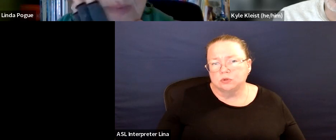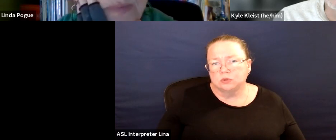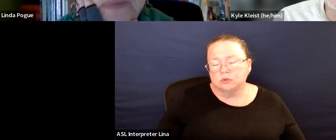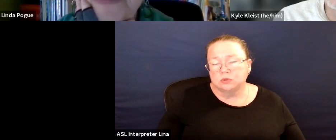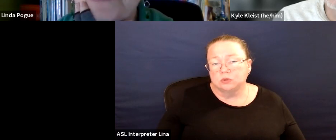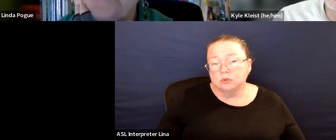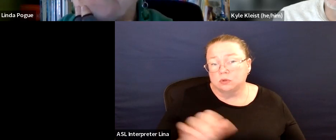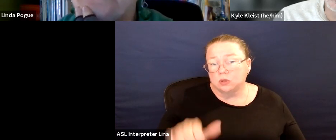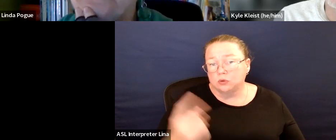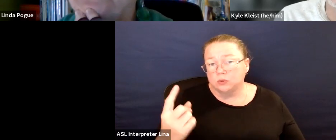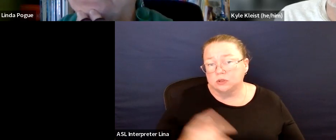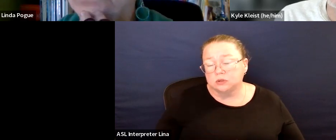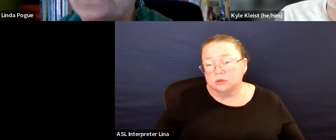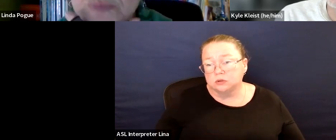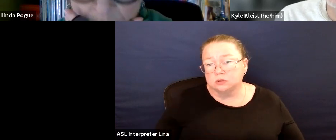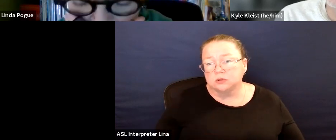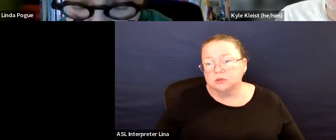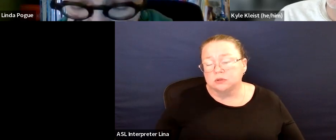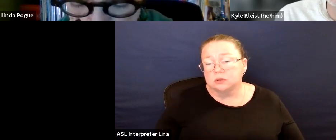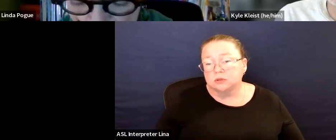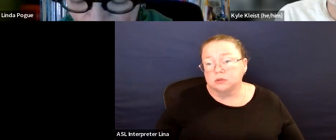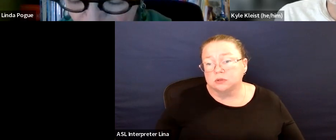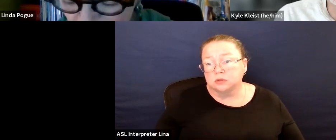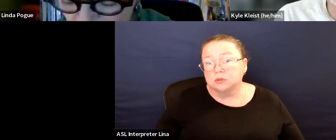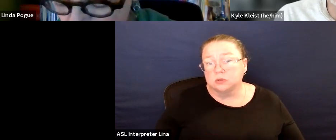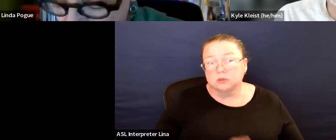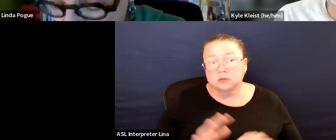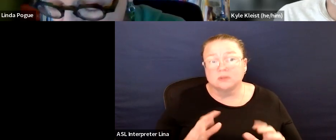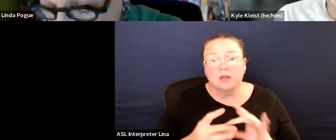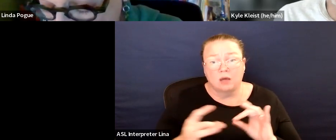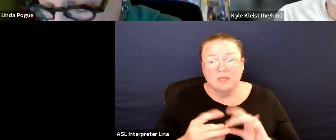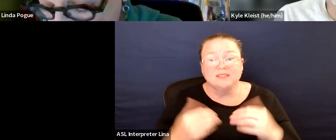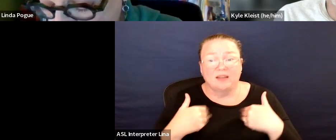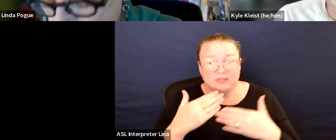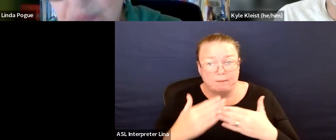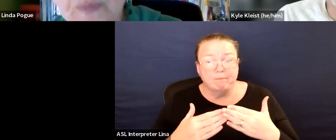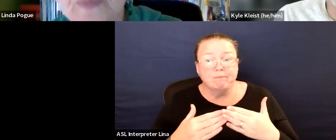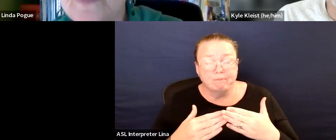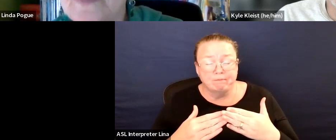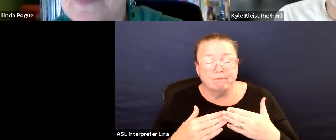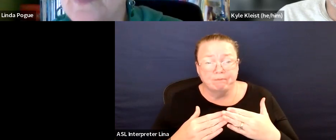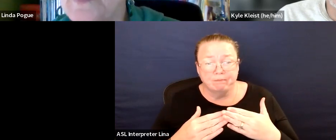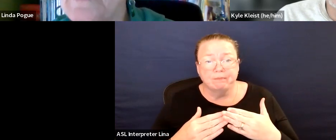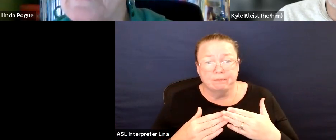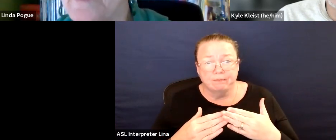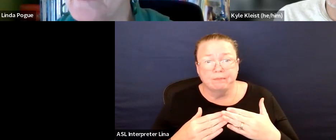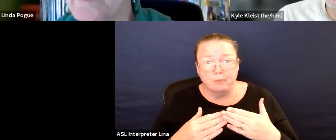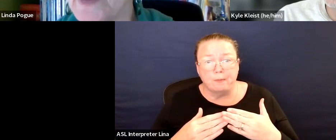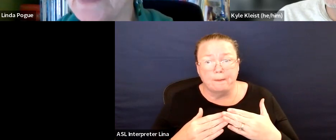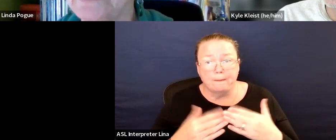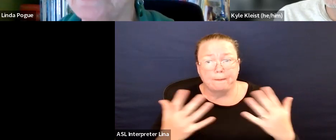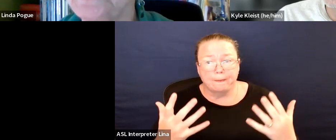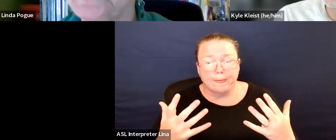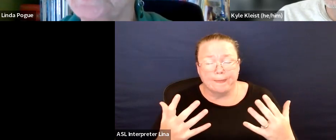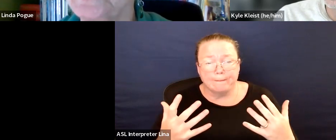Other ones, do we have? We have, Great. We so- have some comments. Okay.